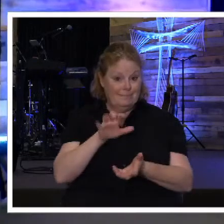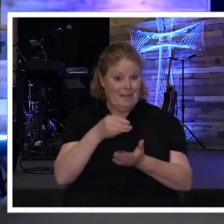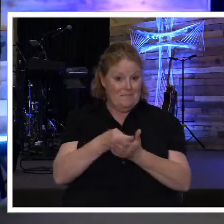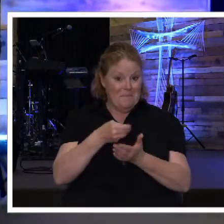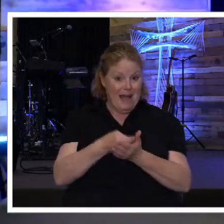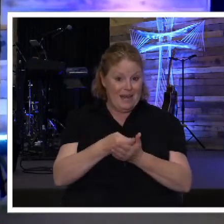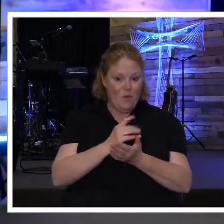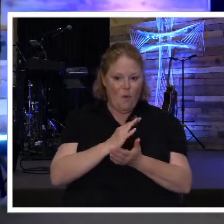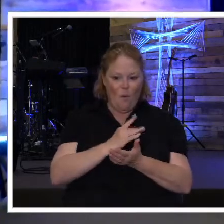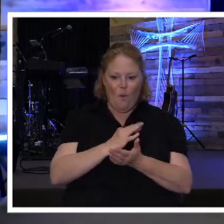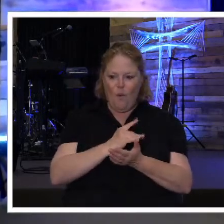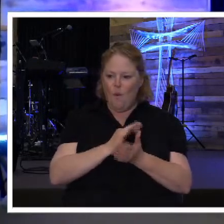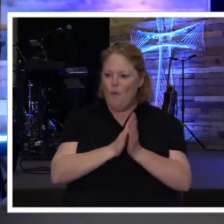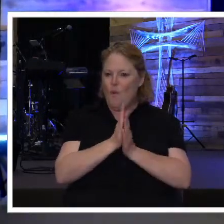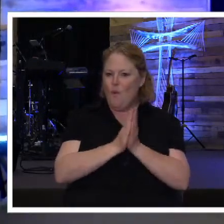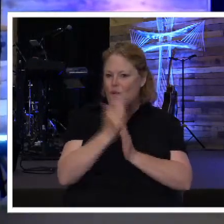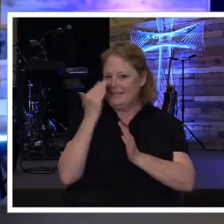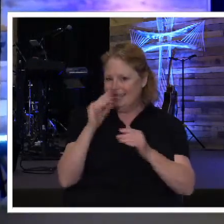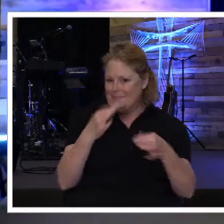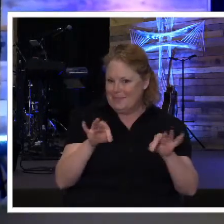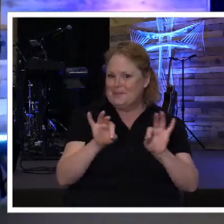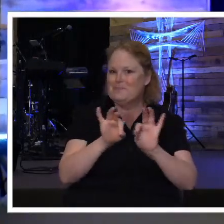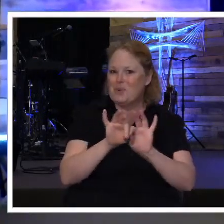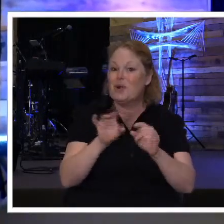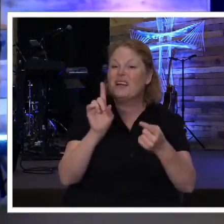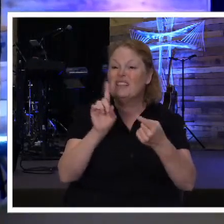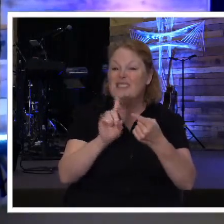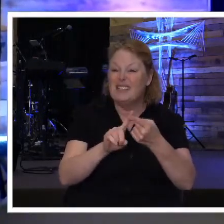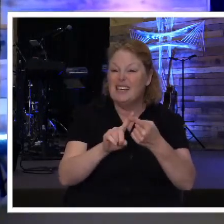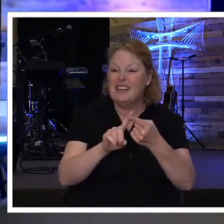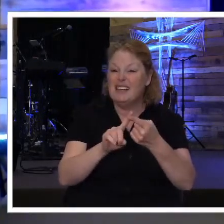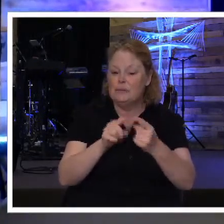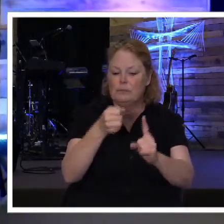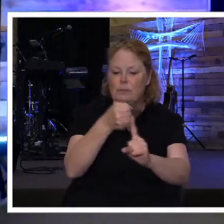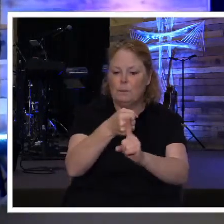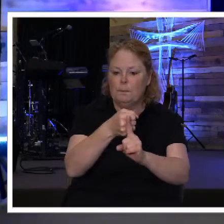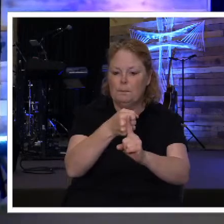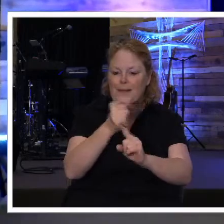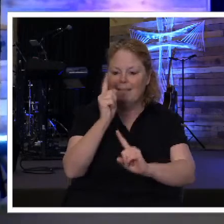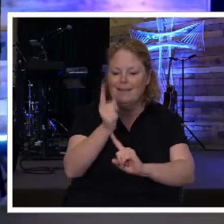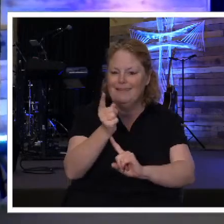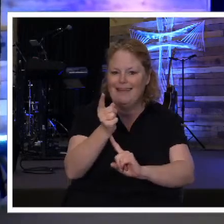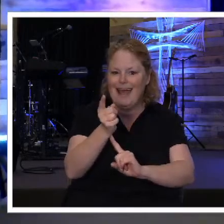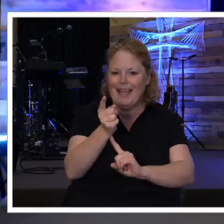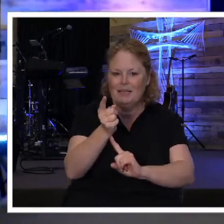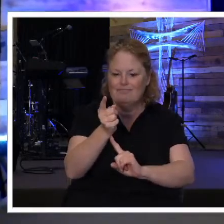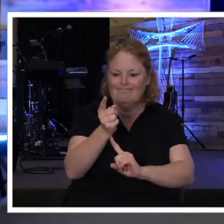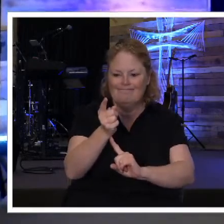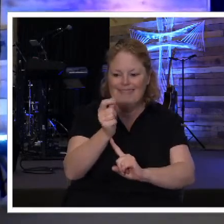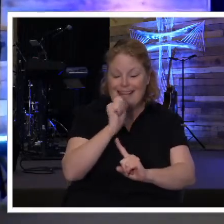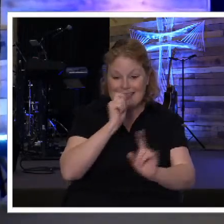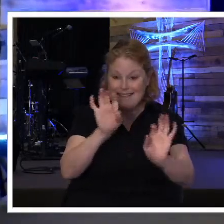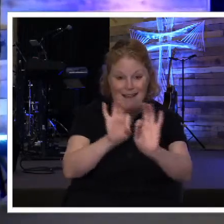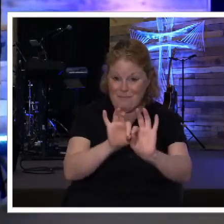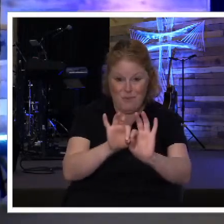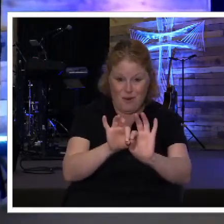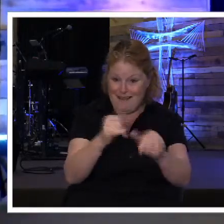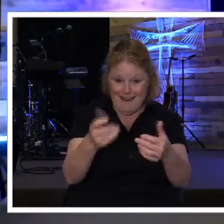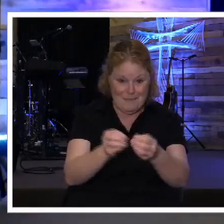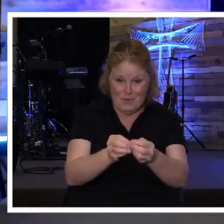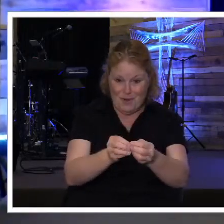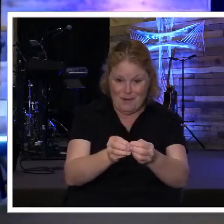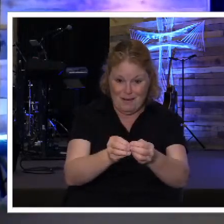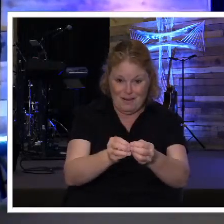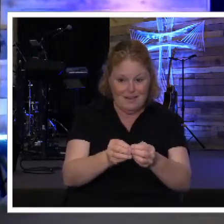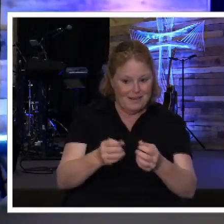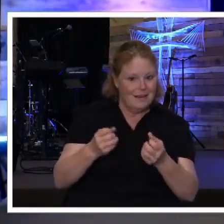seems really, really important until the time comes when it's not. I have had the opportunity through the years of ministry to sit